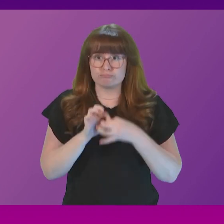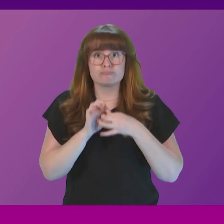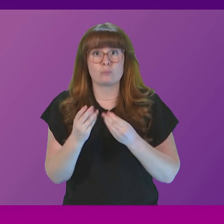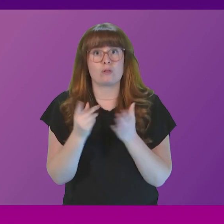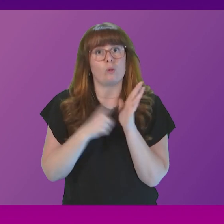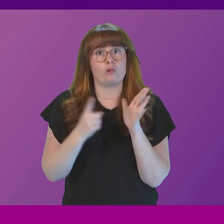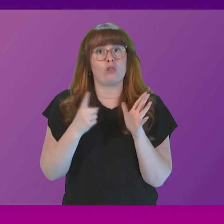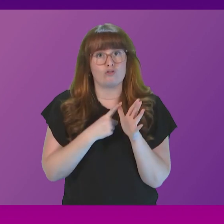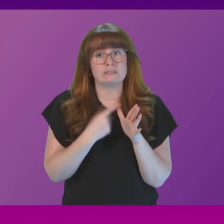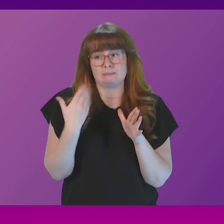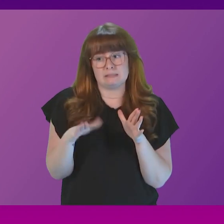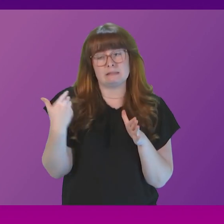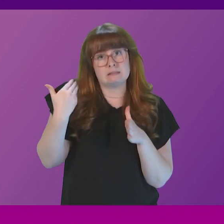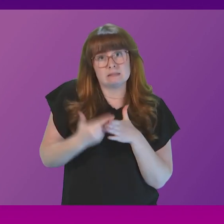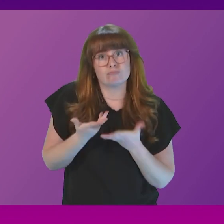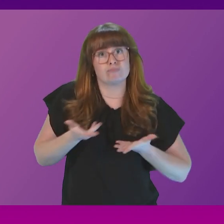local authorities